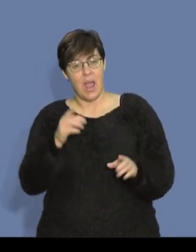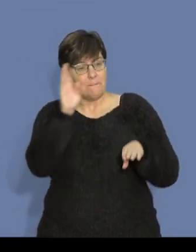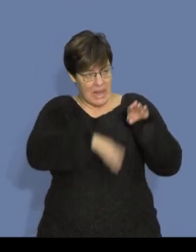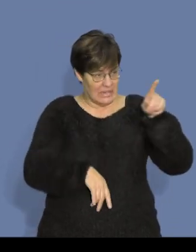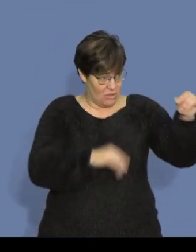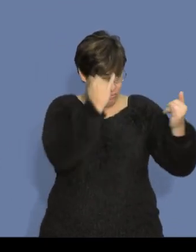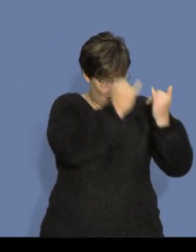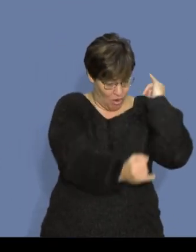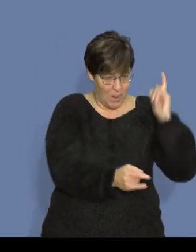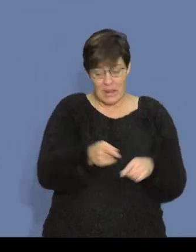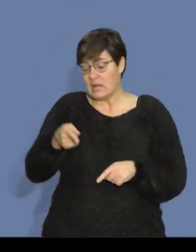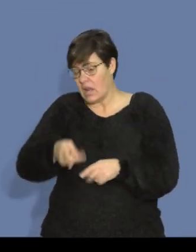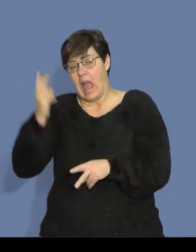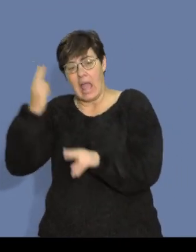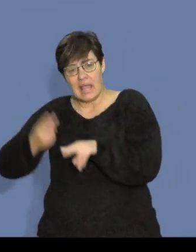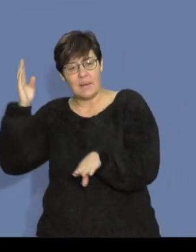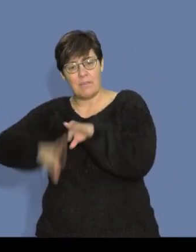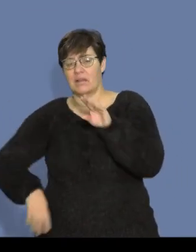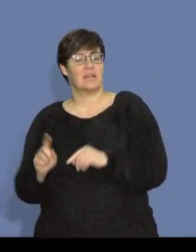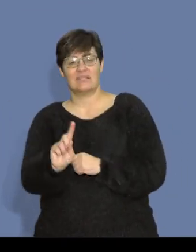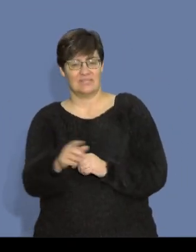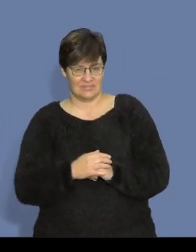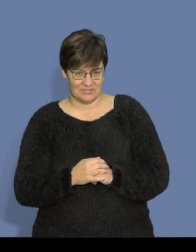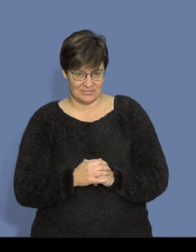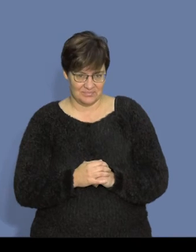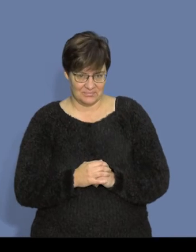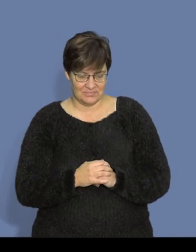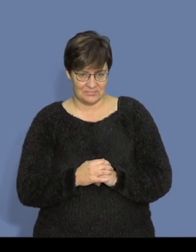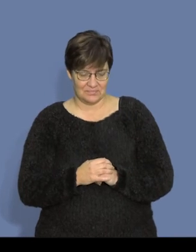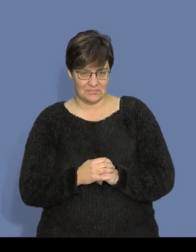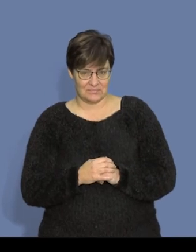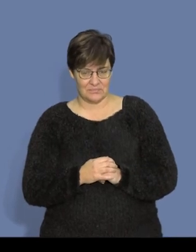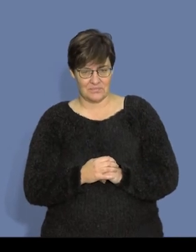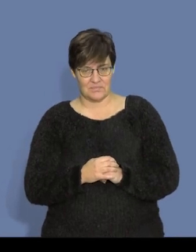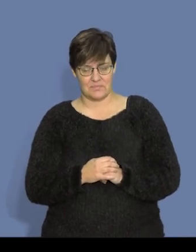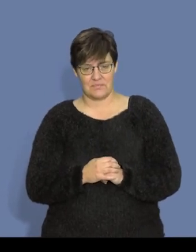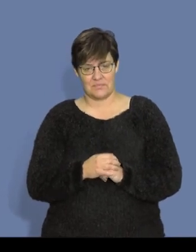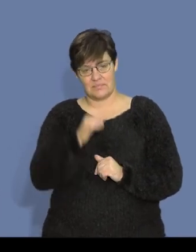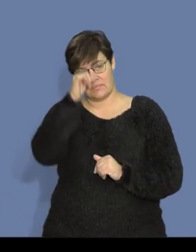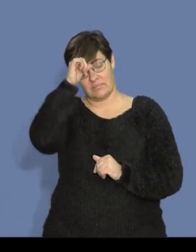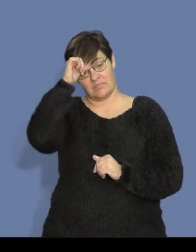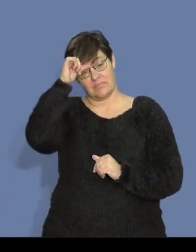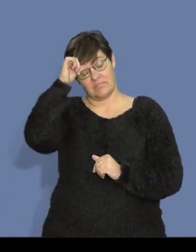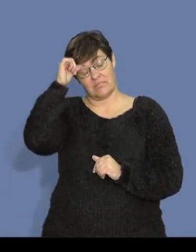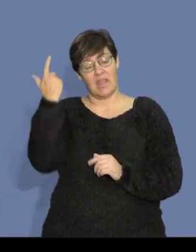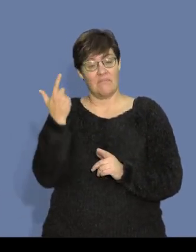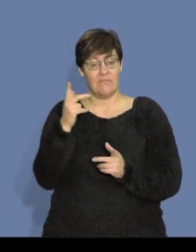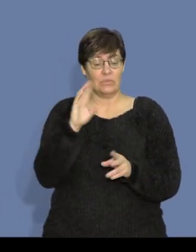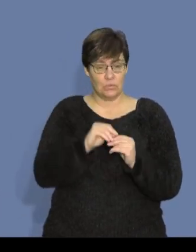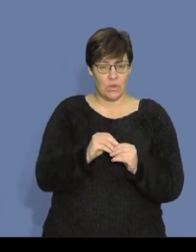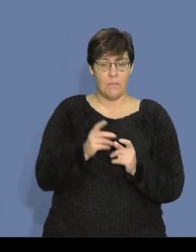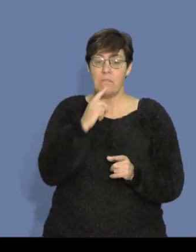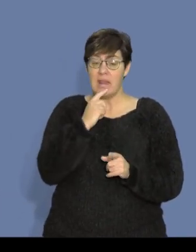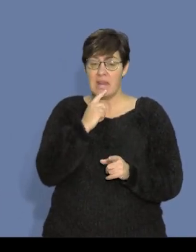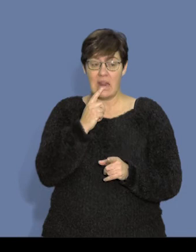you. Okay? So you can see how that a previous error will not impact on your final answer. If it